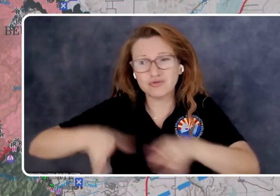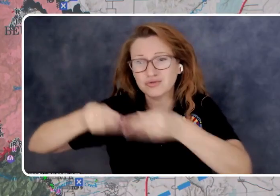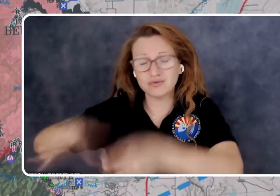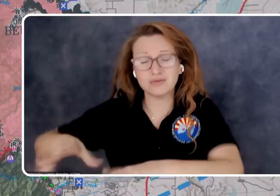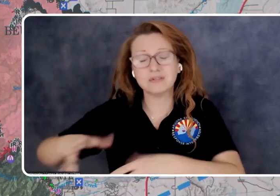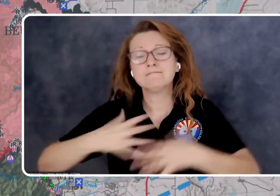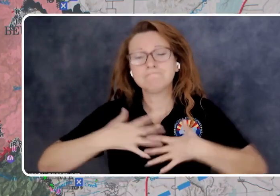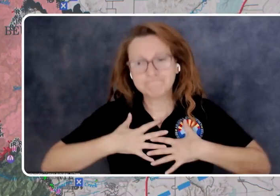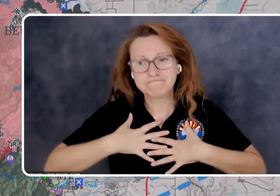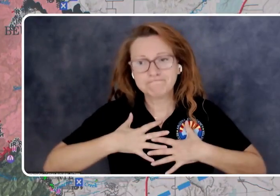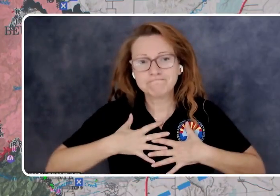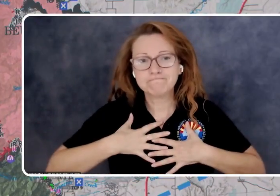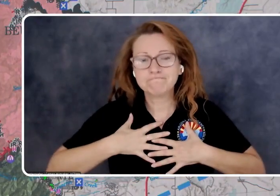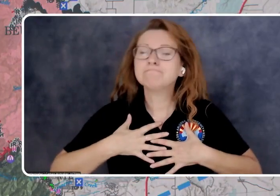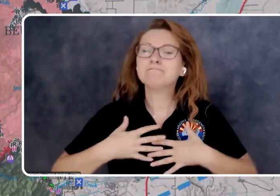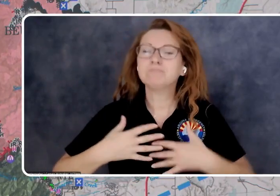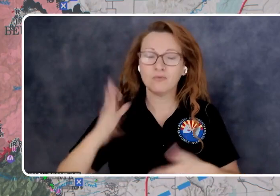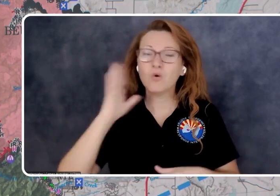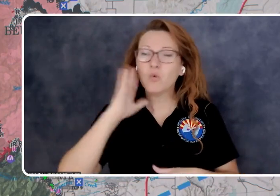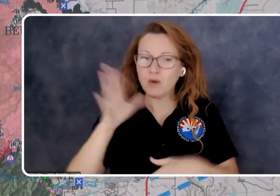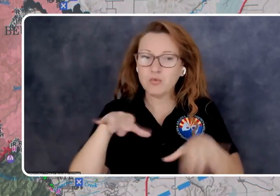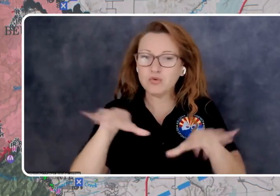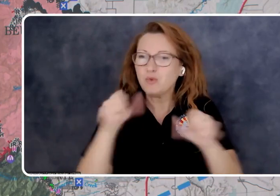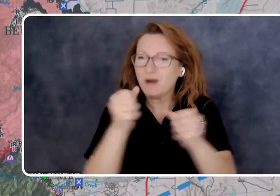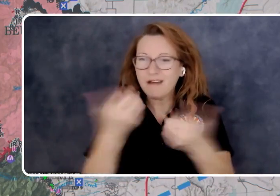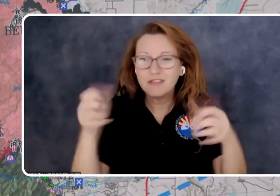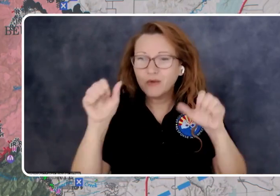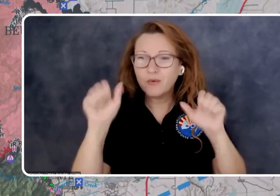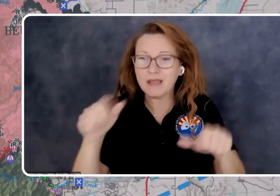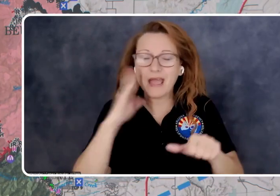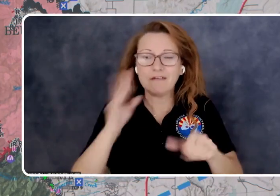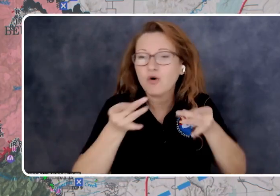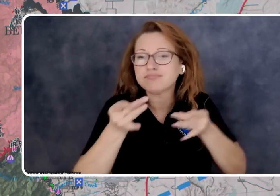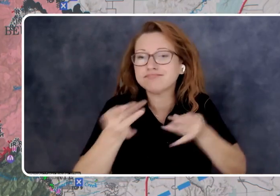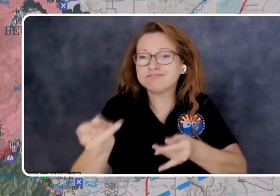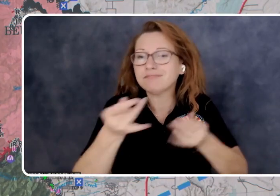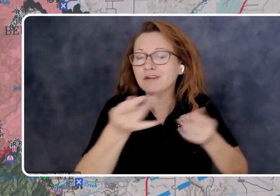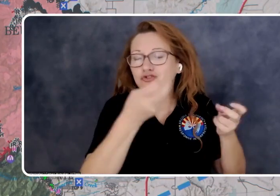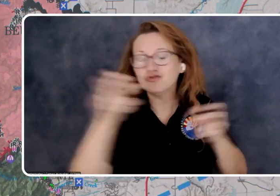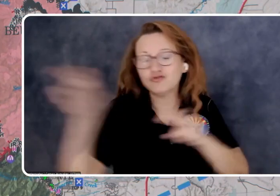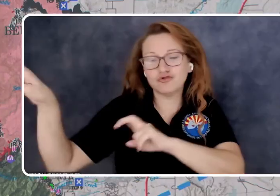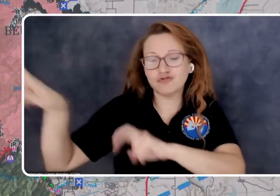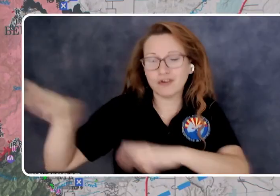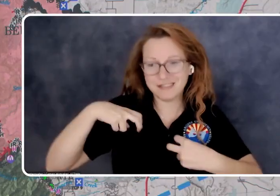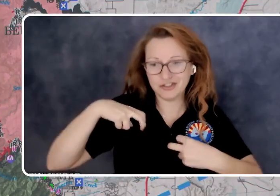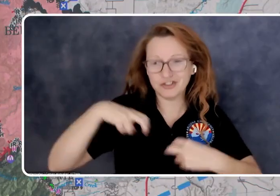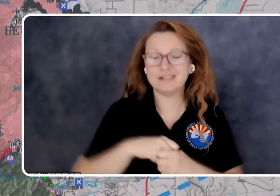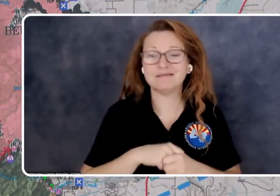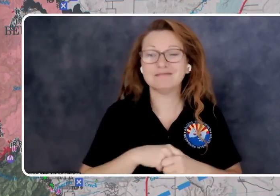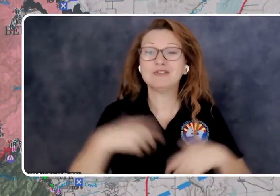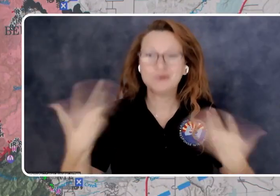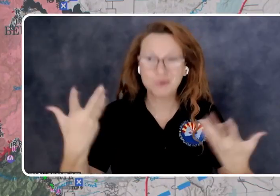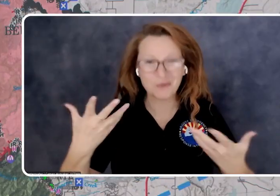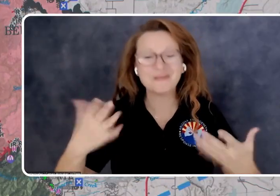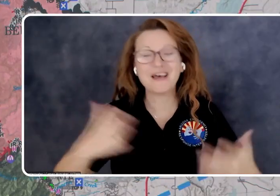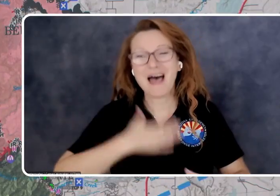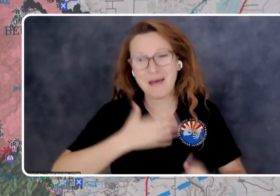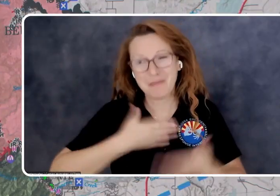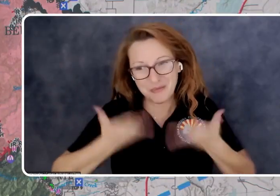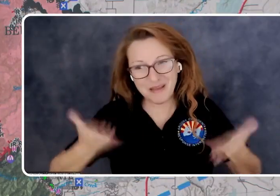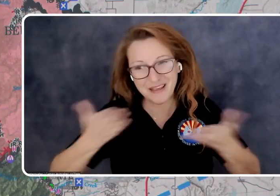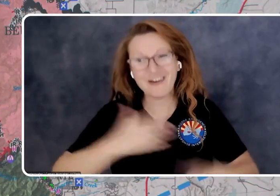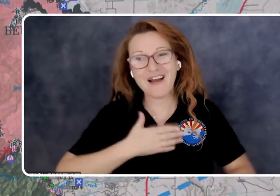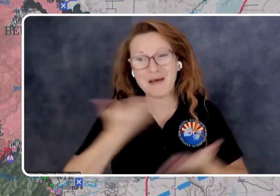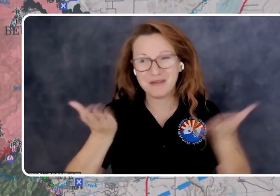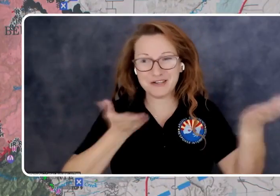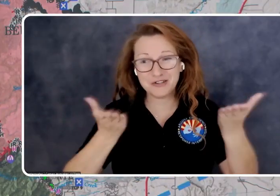we can to make that as a seamless transition as we move forward. So again, on behalf of Northern Rockies Team 6, happy to be